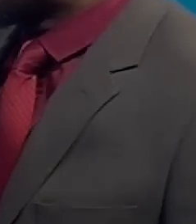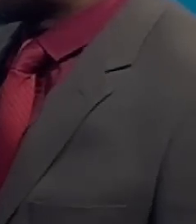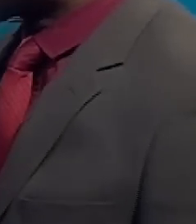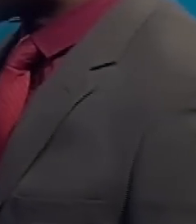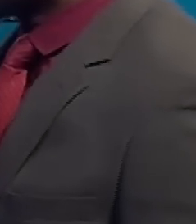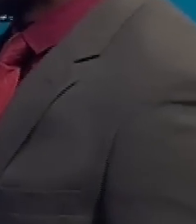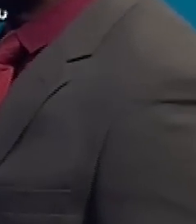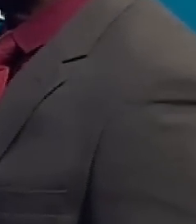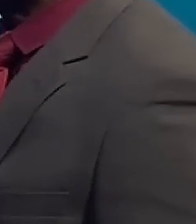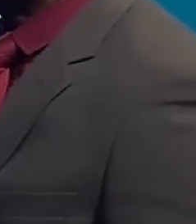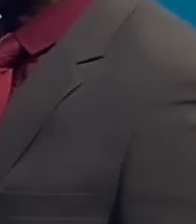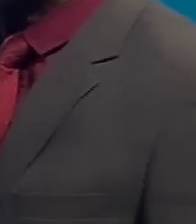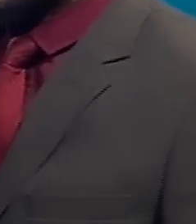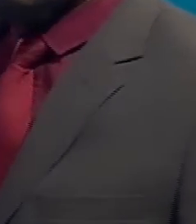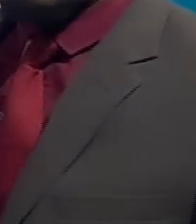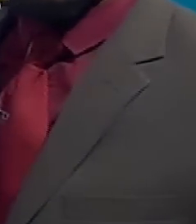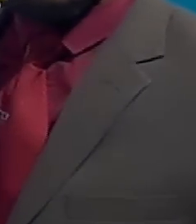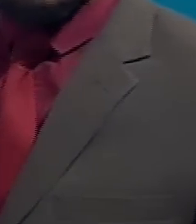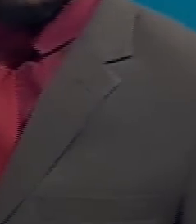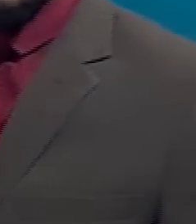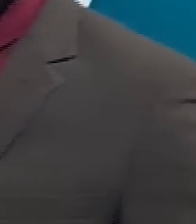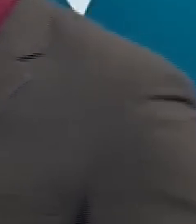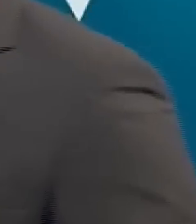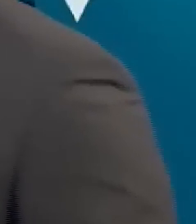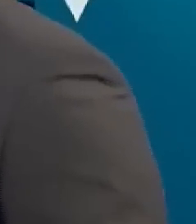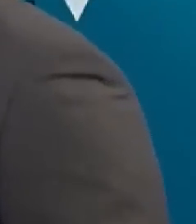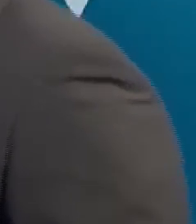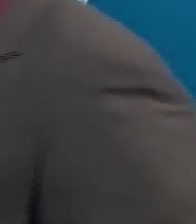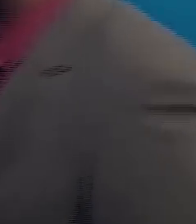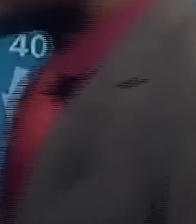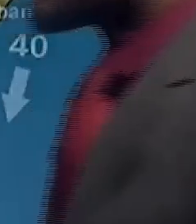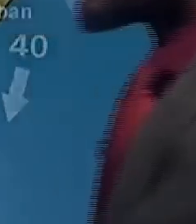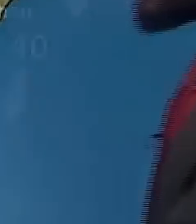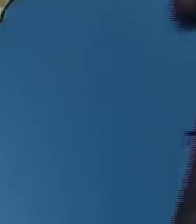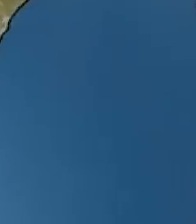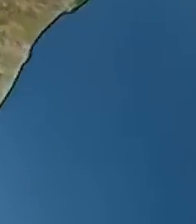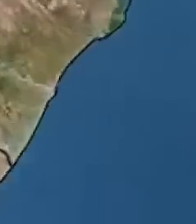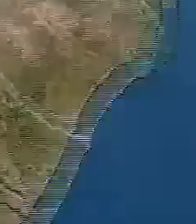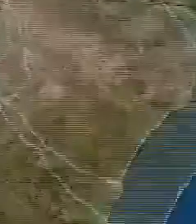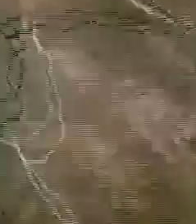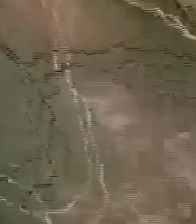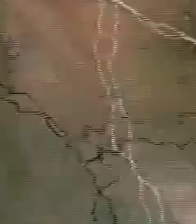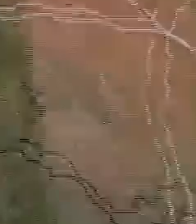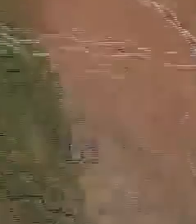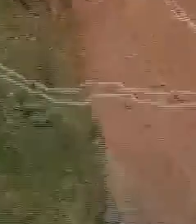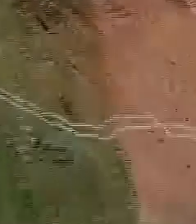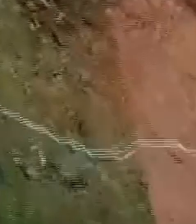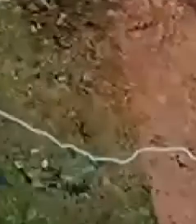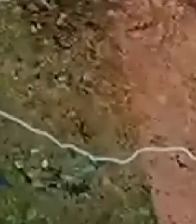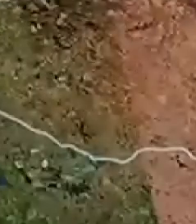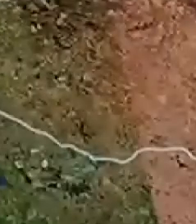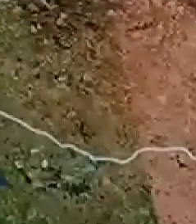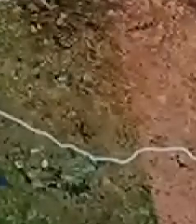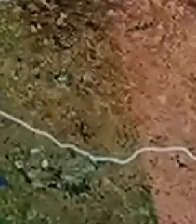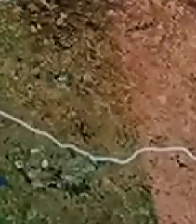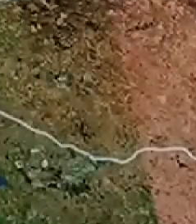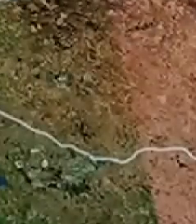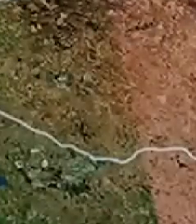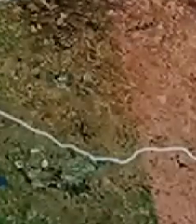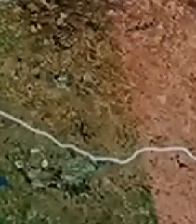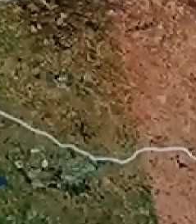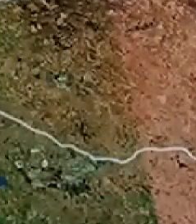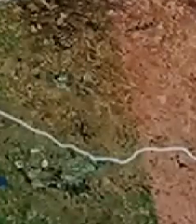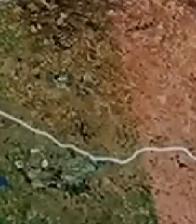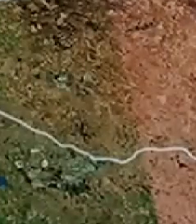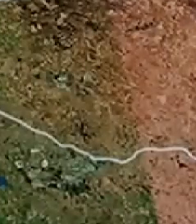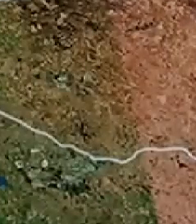cheka thoko ho mabopoteng o sentse e bonala fela mo SA enkaya ha di gateng teng mahloki di ala haje sa motho a shebele hona ka ro Gauteng ho hlakile hore o tla